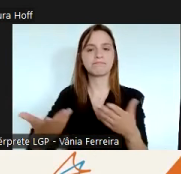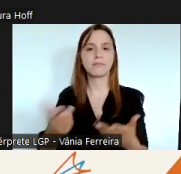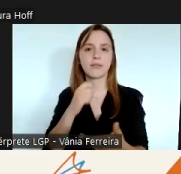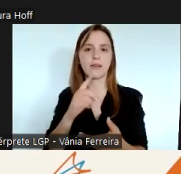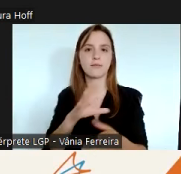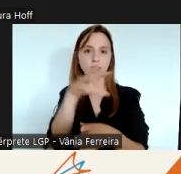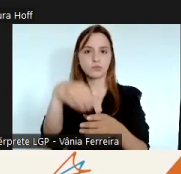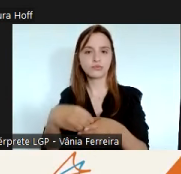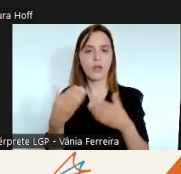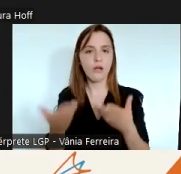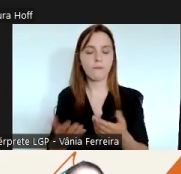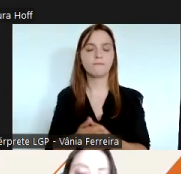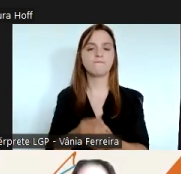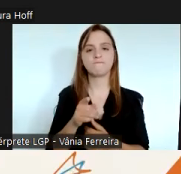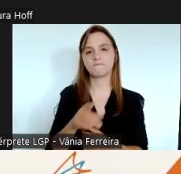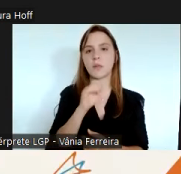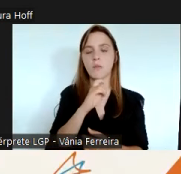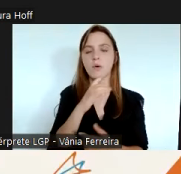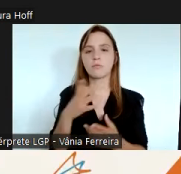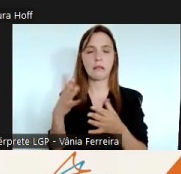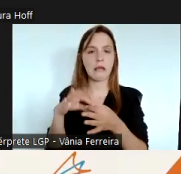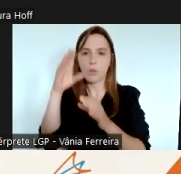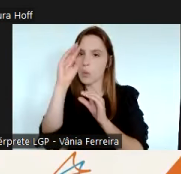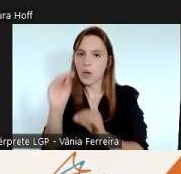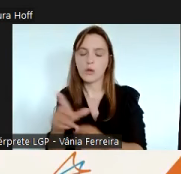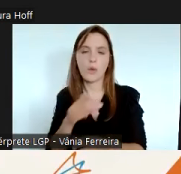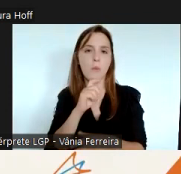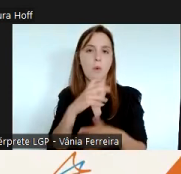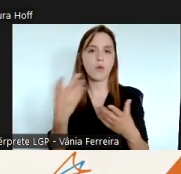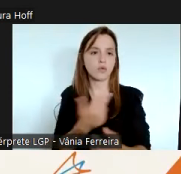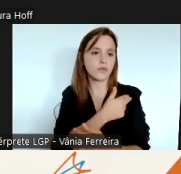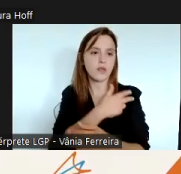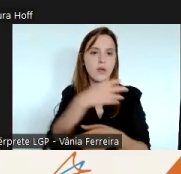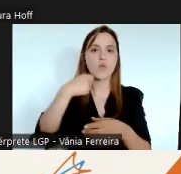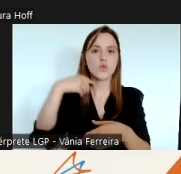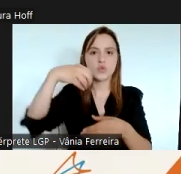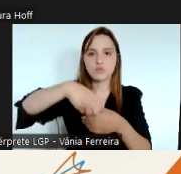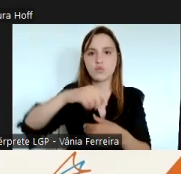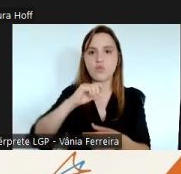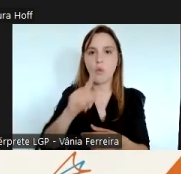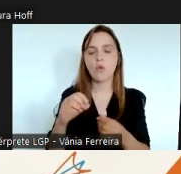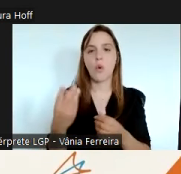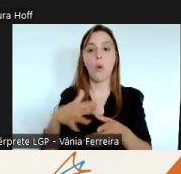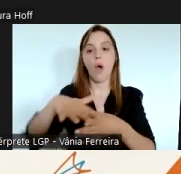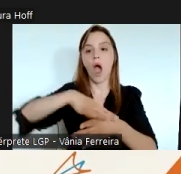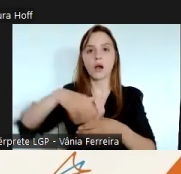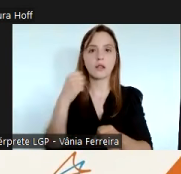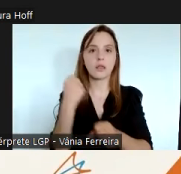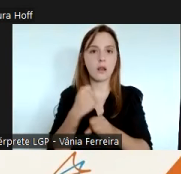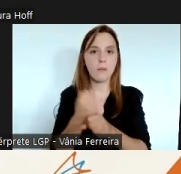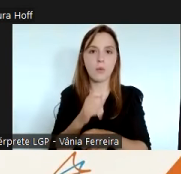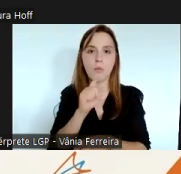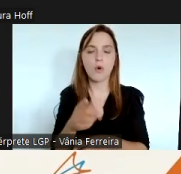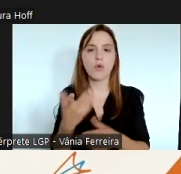inclusive. So that might be in education, that might be in university courses, that might be in working places, that might be in the way we treat